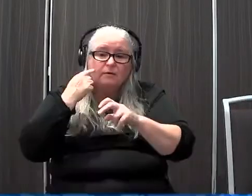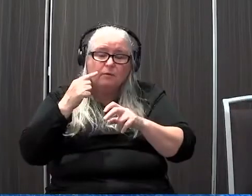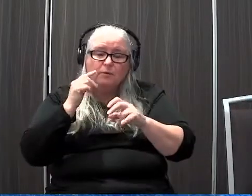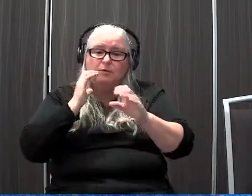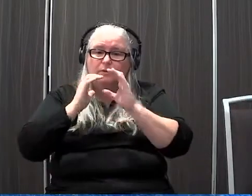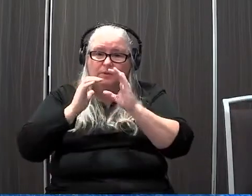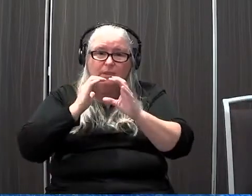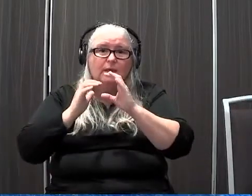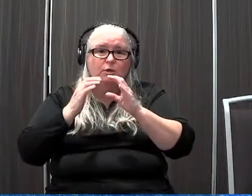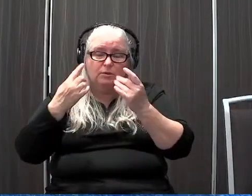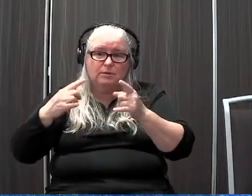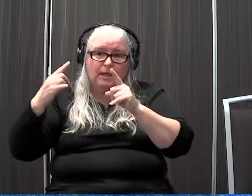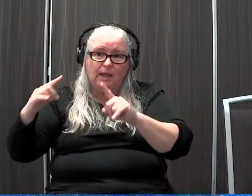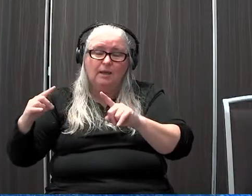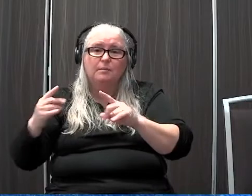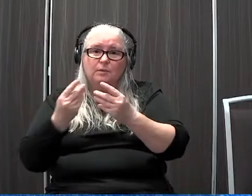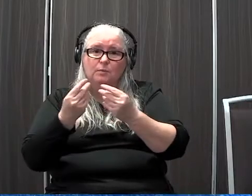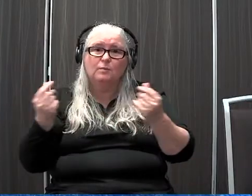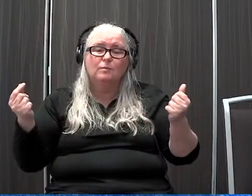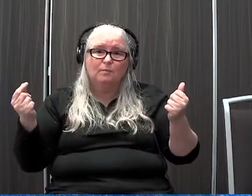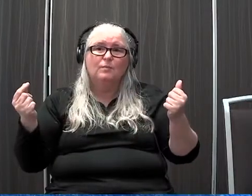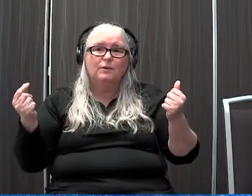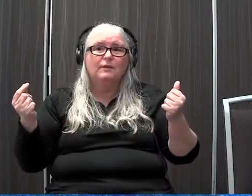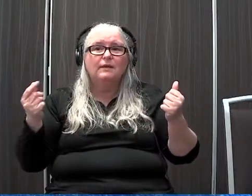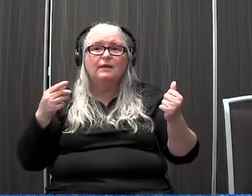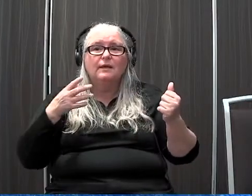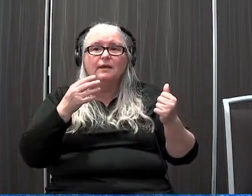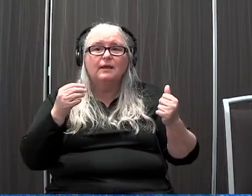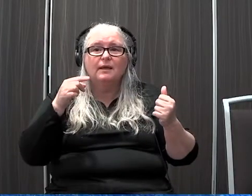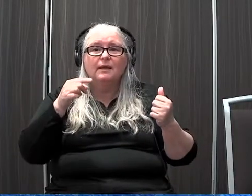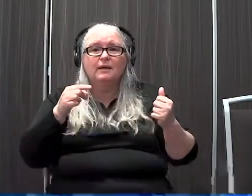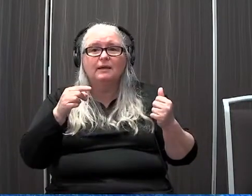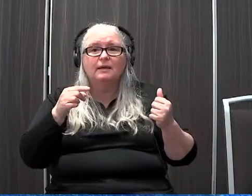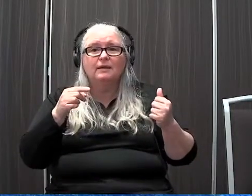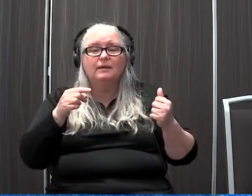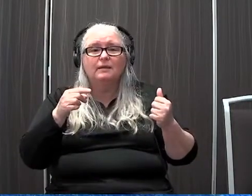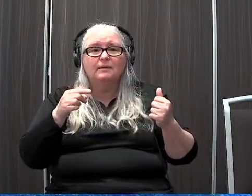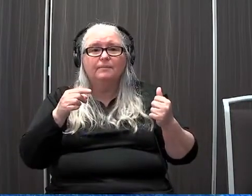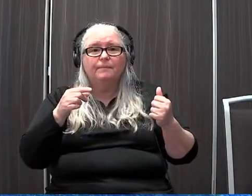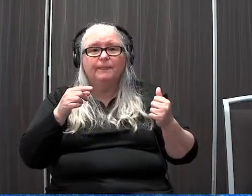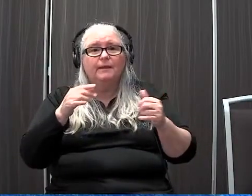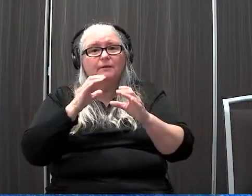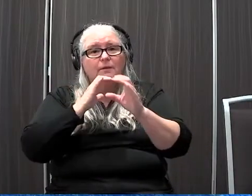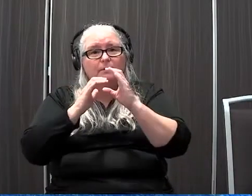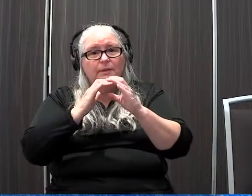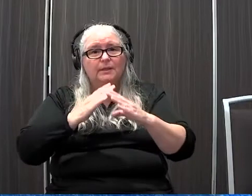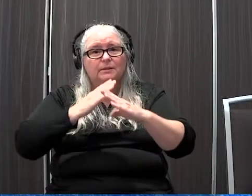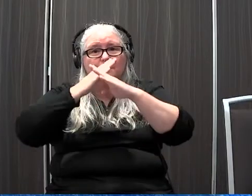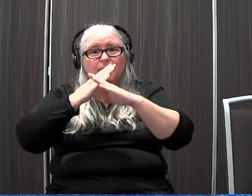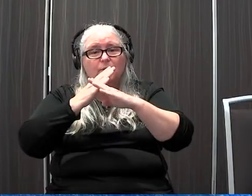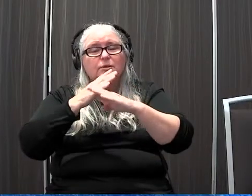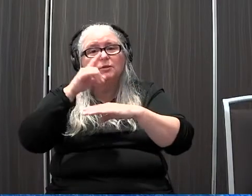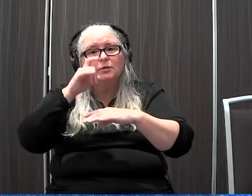And the common recommendation to addressing communication barriers is utilizing a total communication